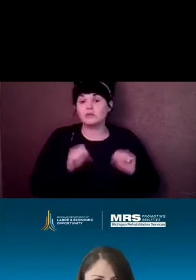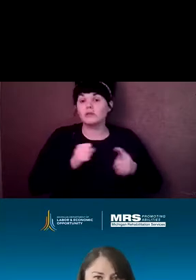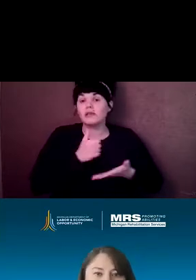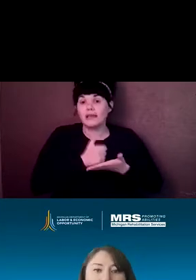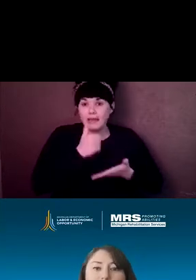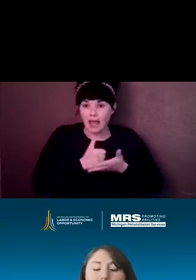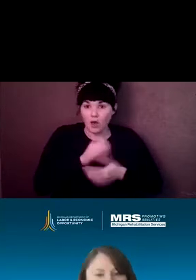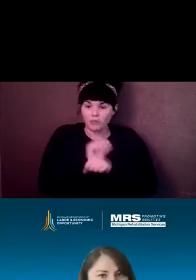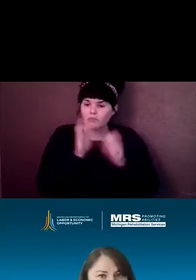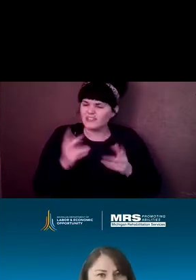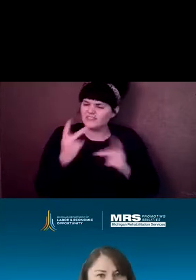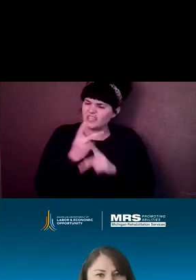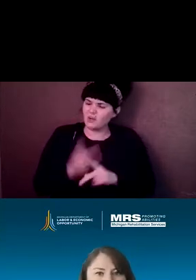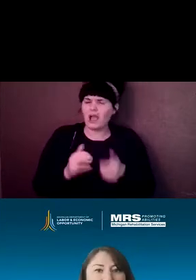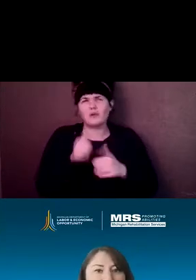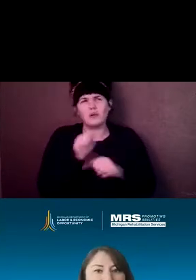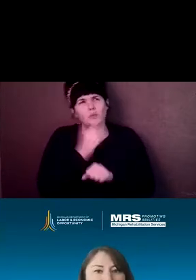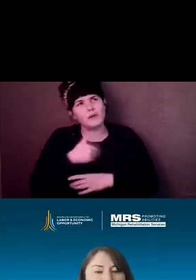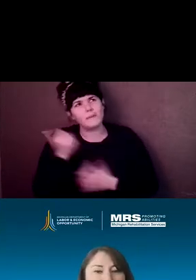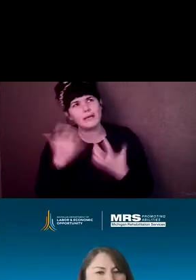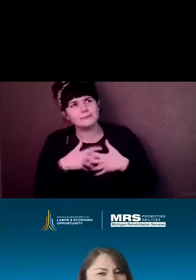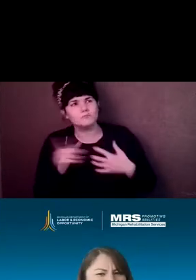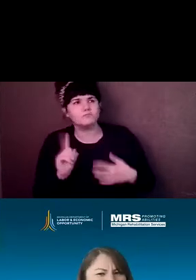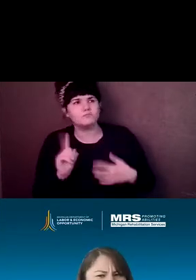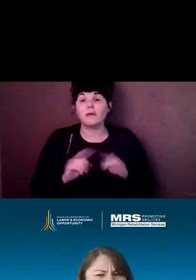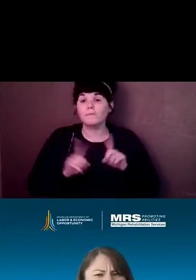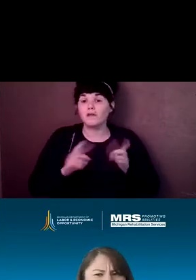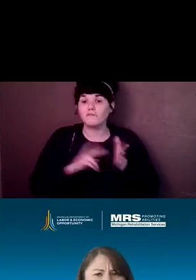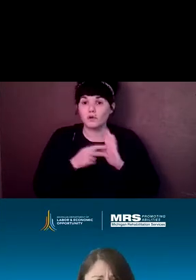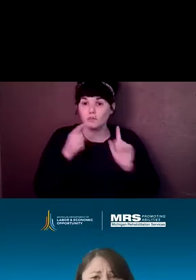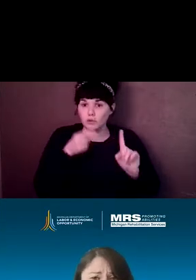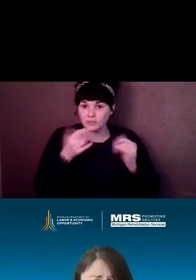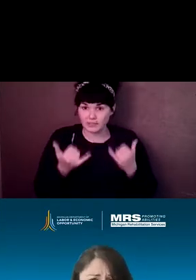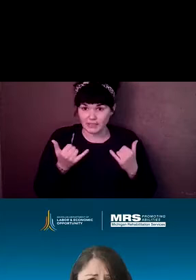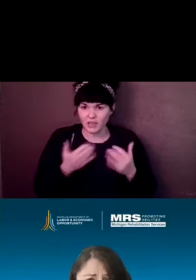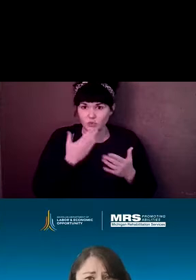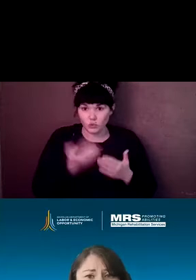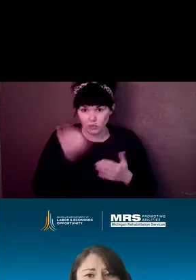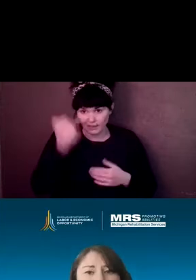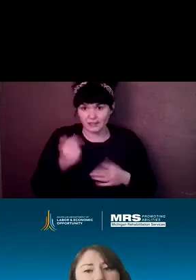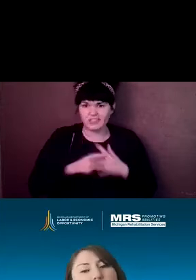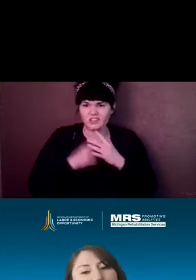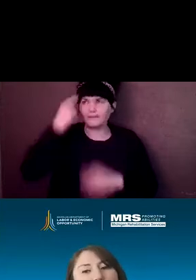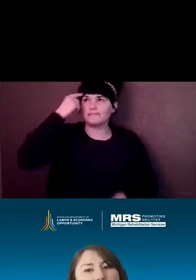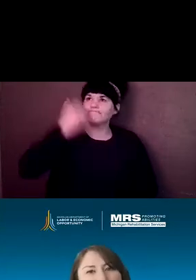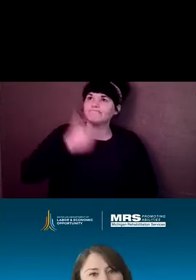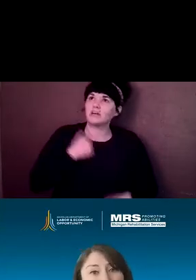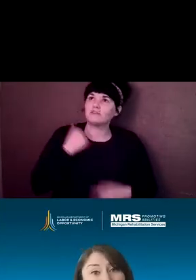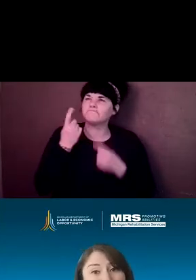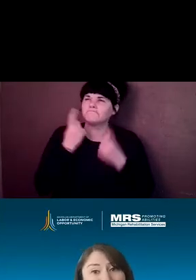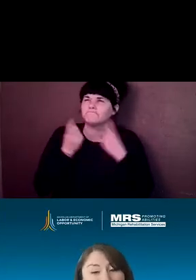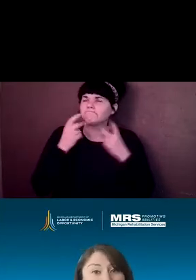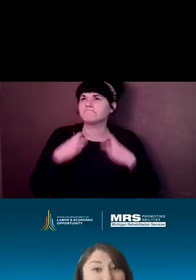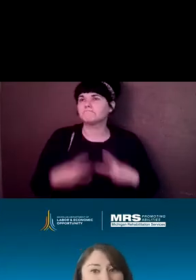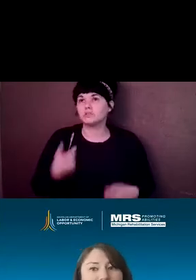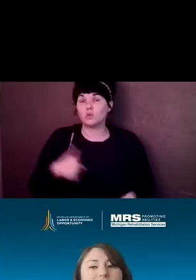work best. But for our purposes today, I think it's good to start asking ourselves these questions, right? So that we know the